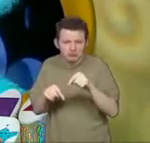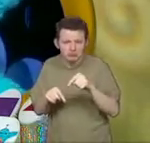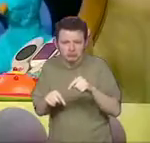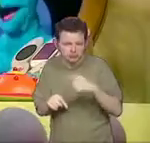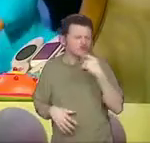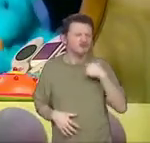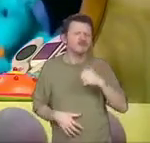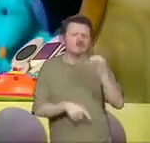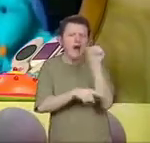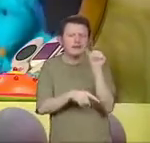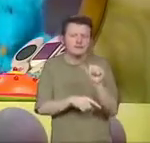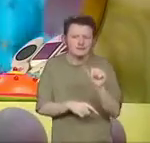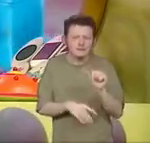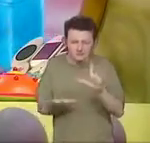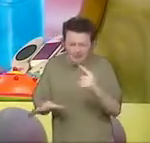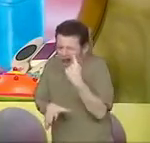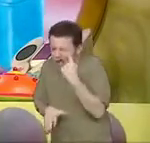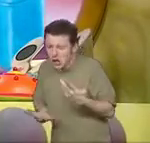play with. Oh, yeah. Look!